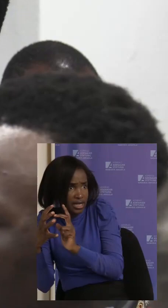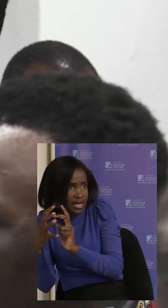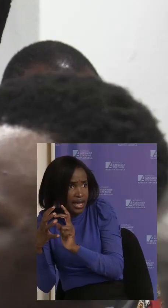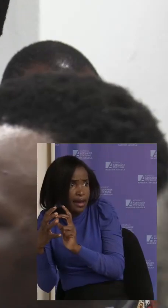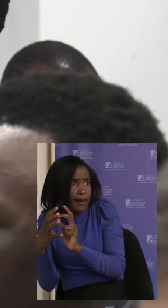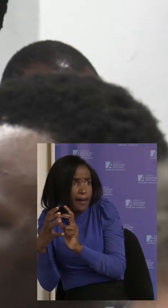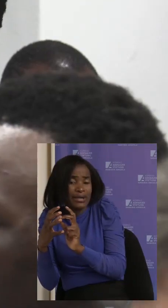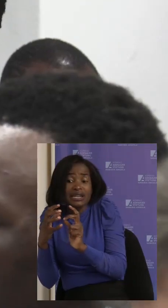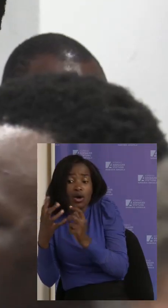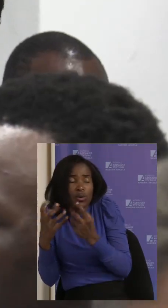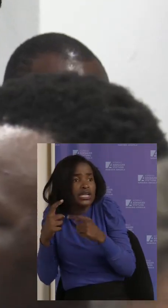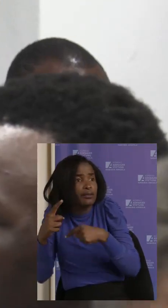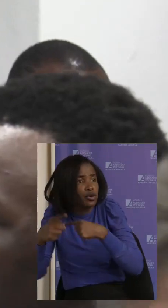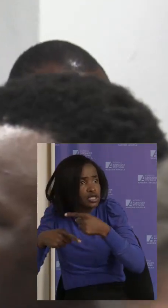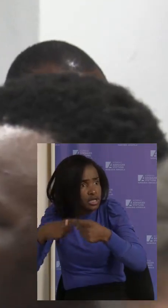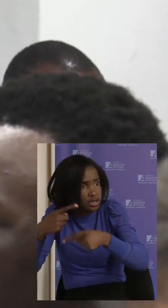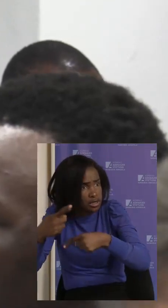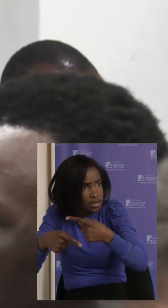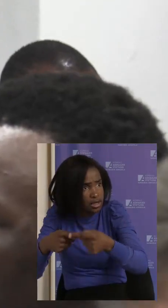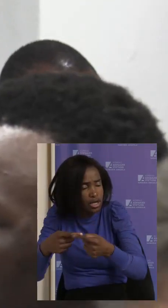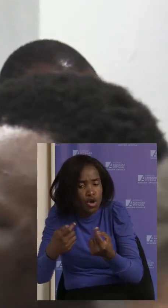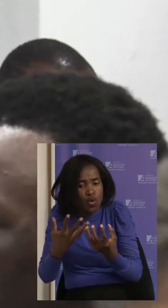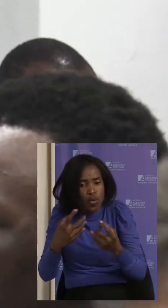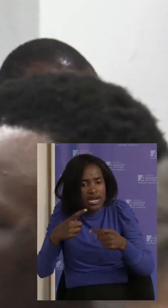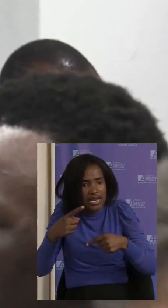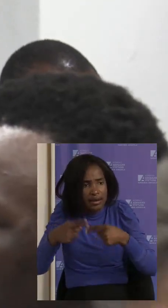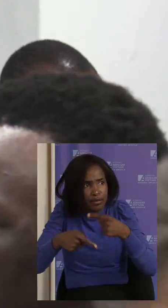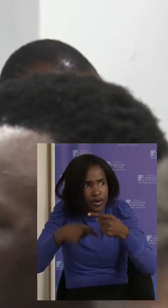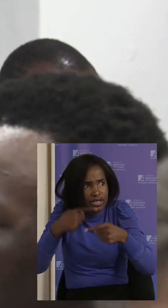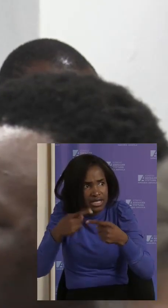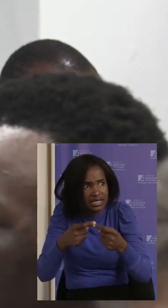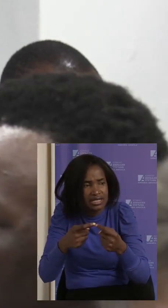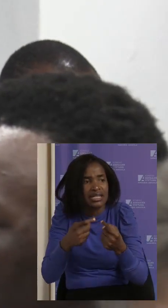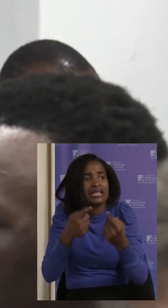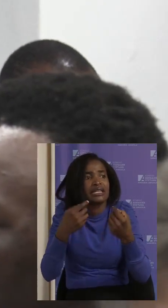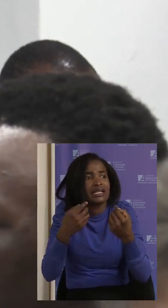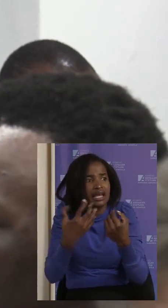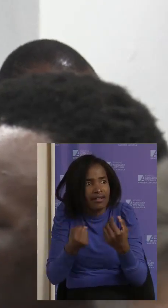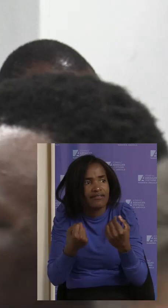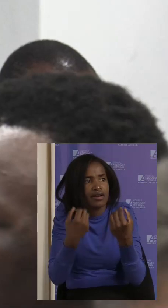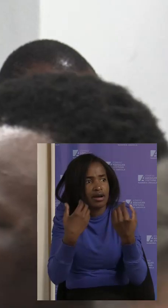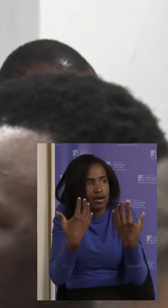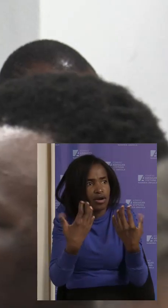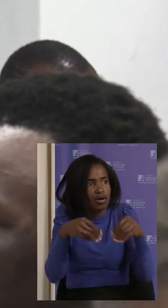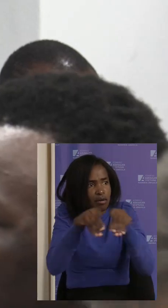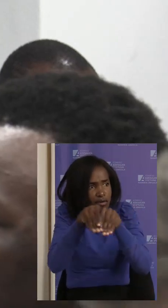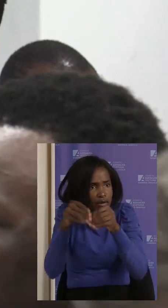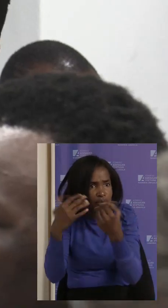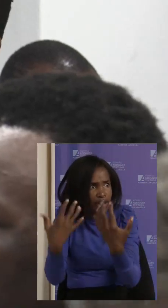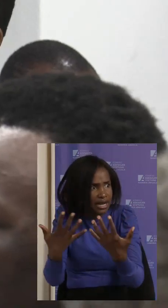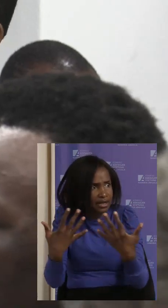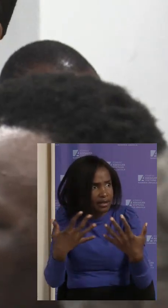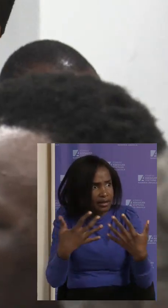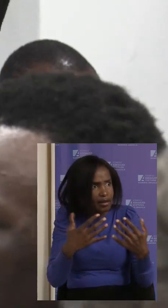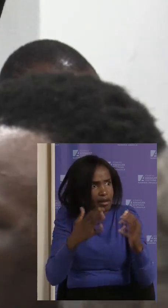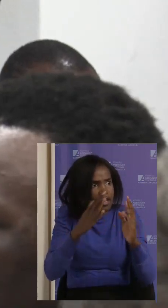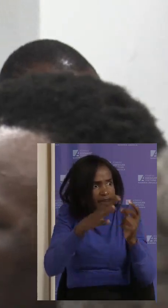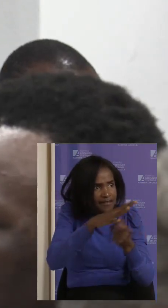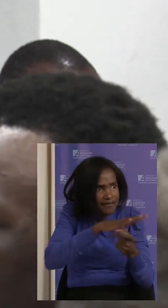requires process. That principle requires a process that must come along with practices within a household, within an